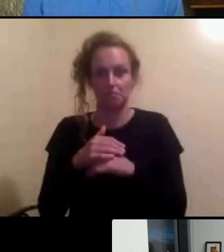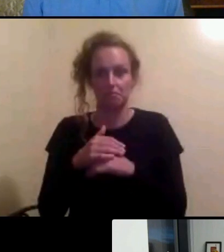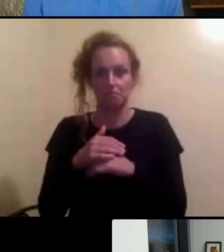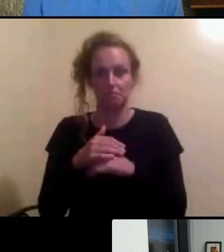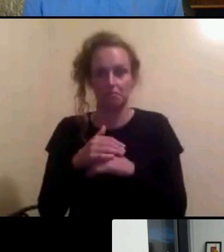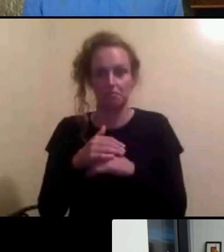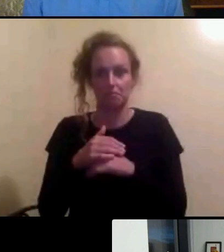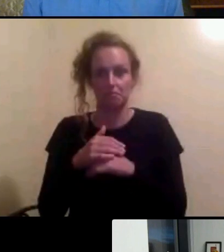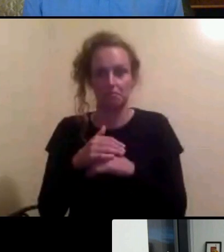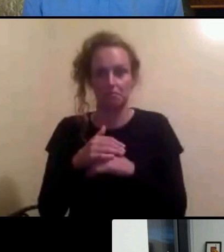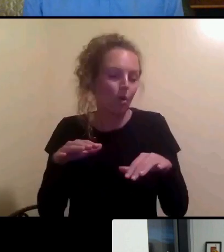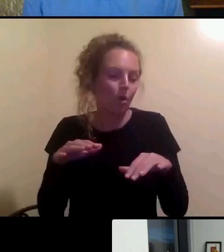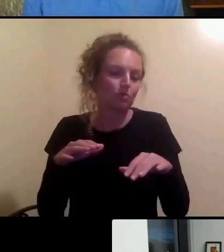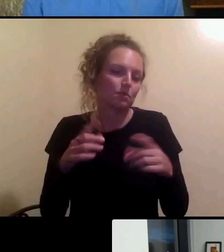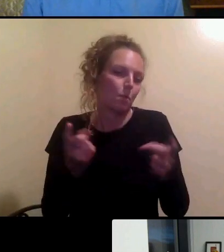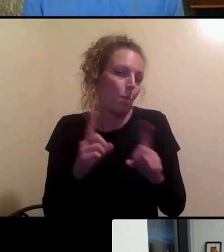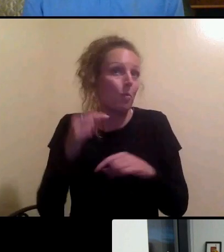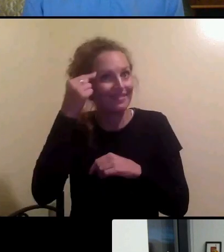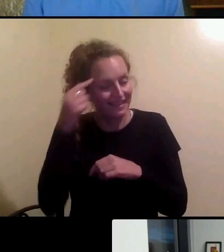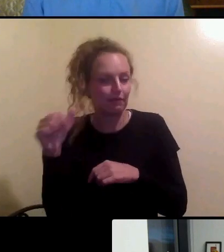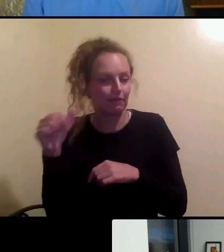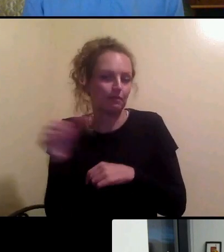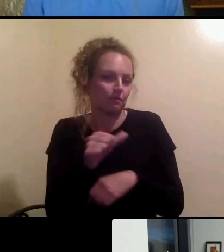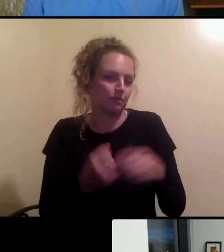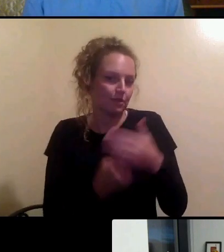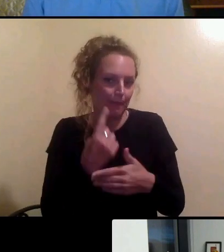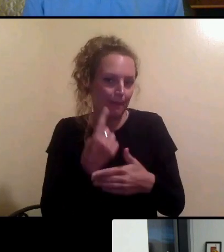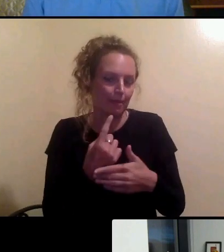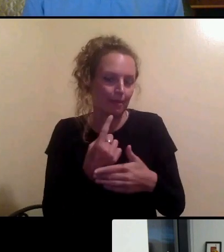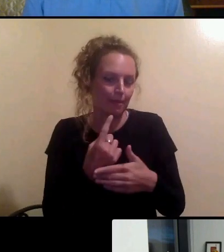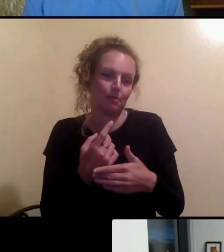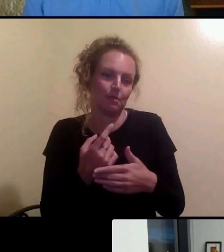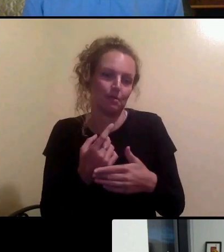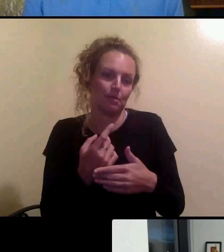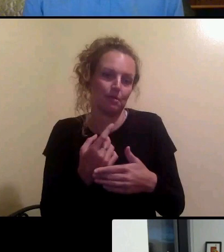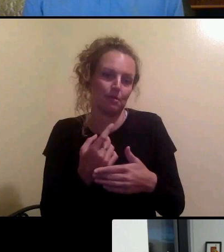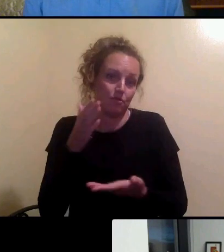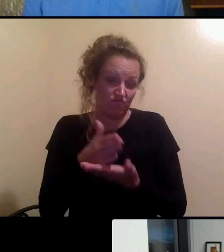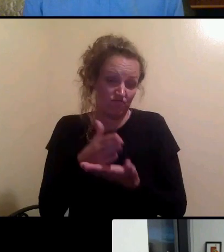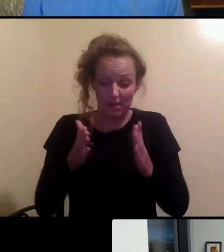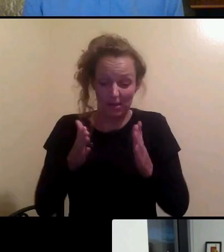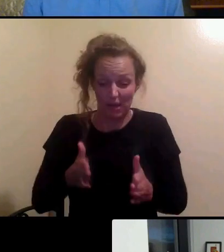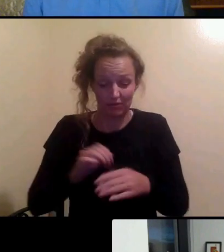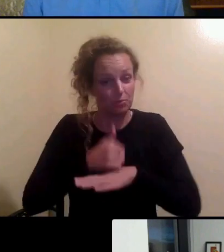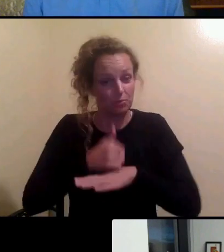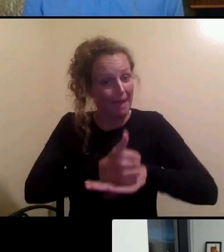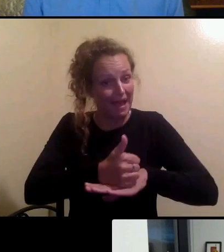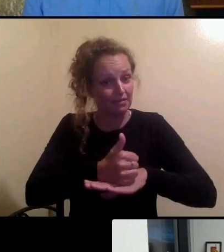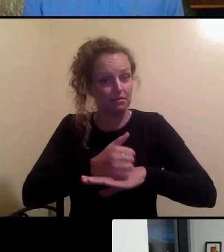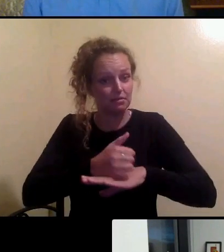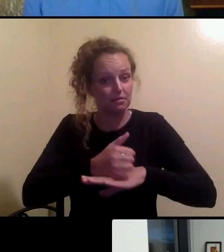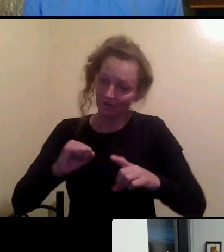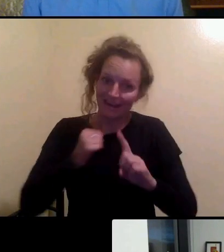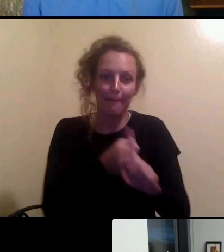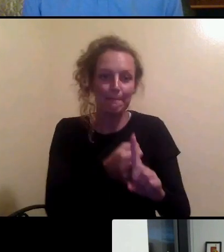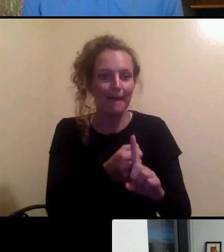ROI based on an impact. What kind of impact do you do? And if you need, the main thing that you need to do is